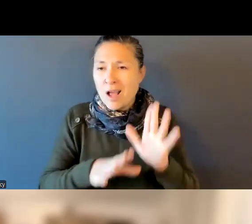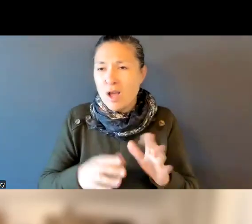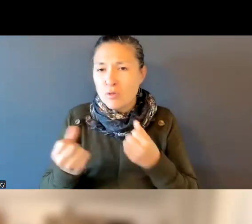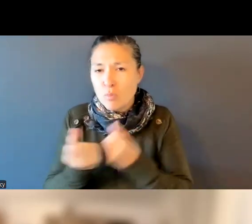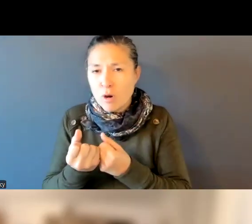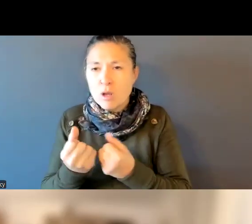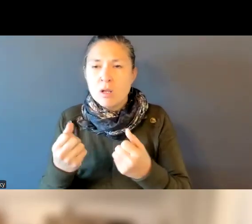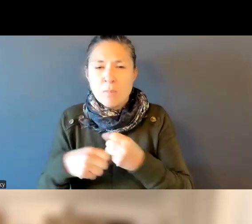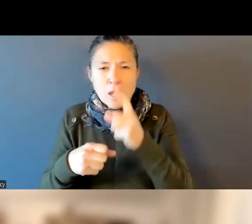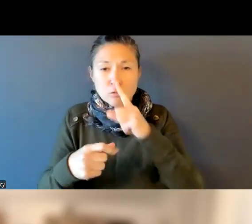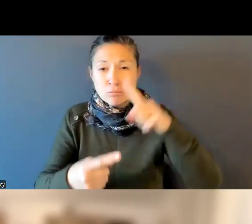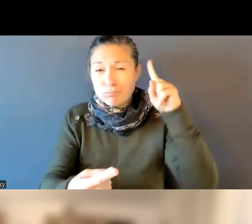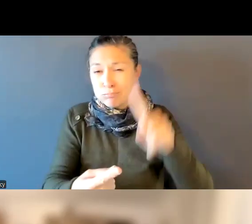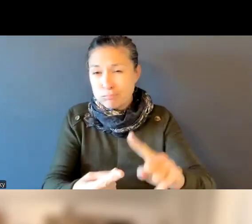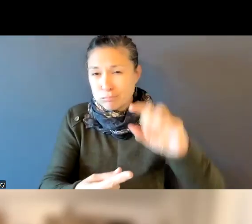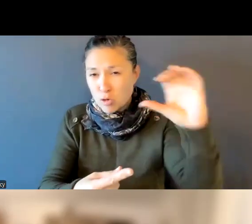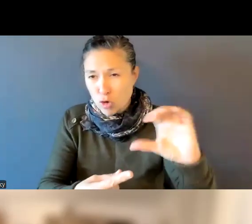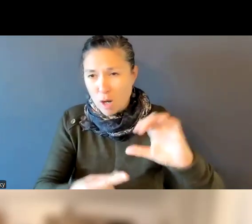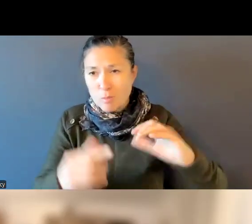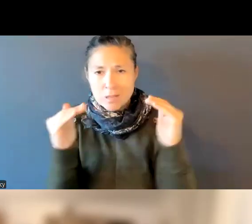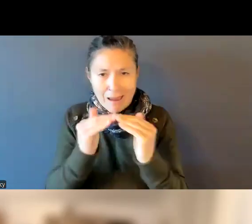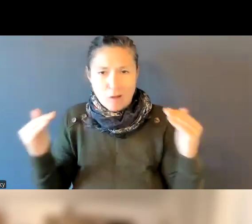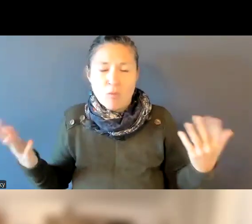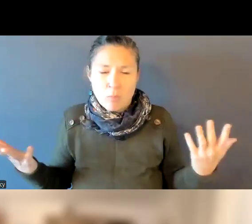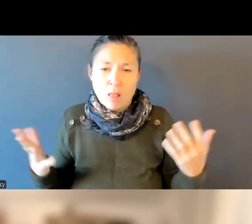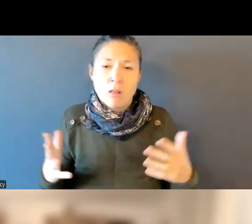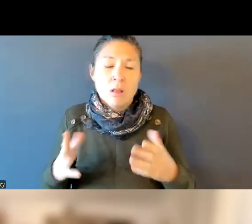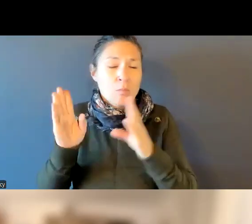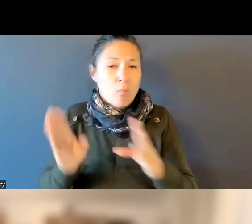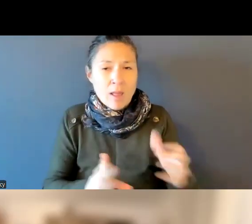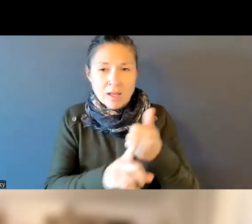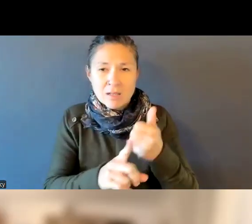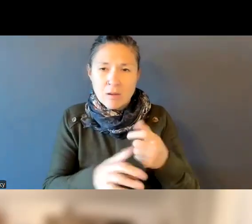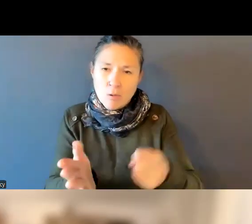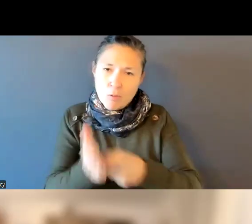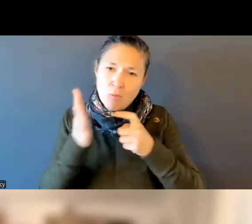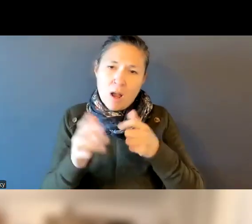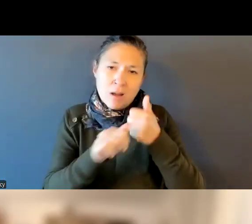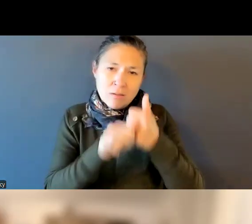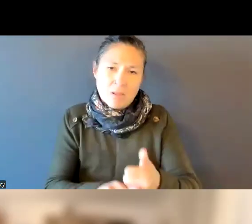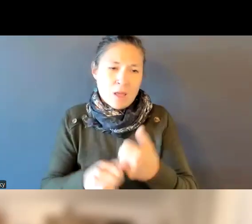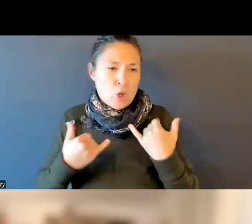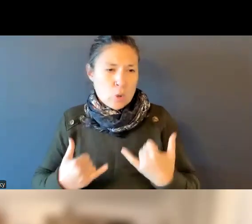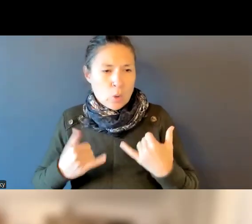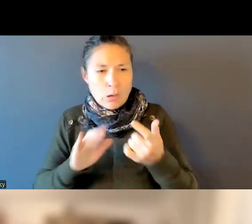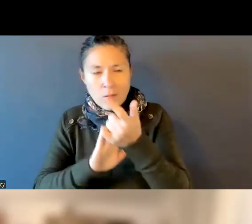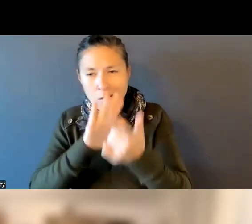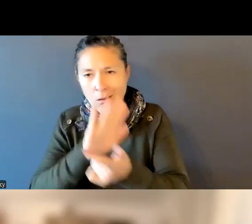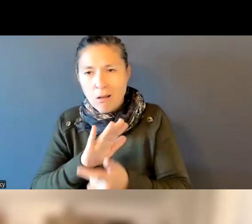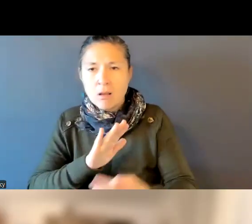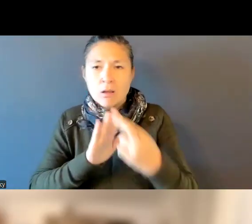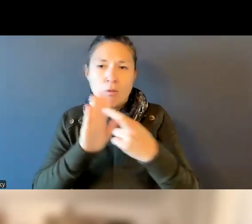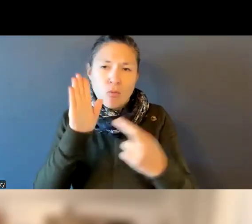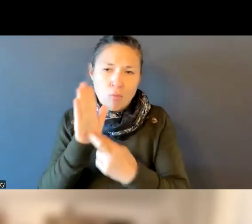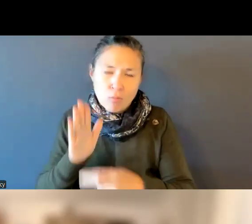equitable decarbonization. That plan needs to comply with all of the existing laws and